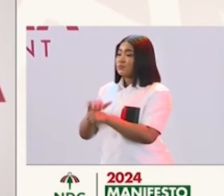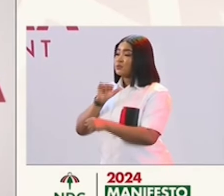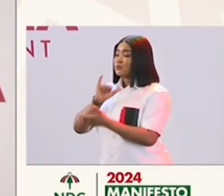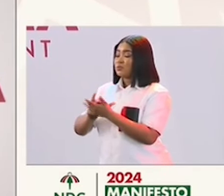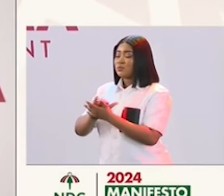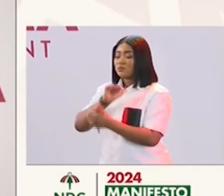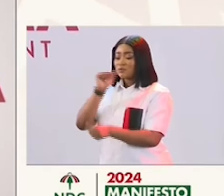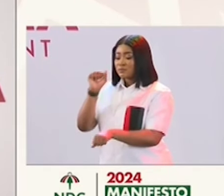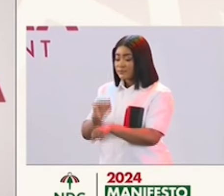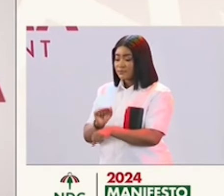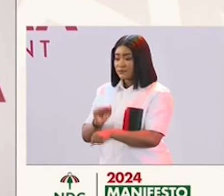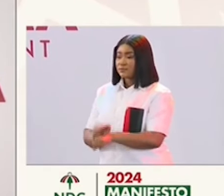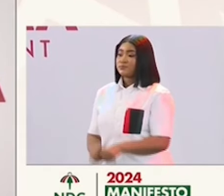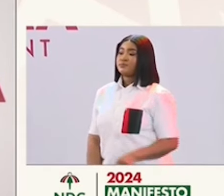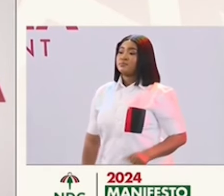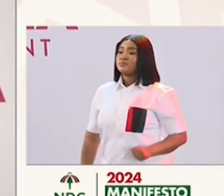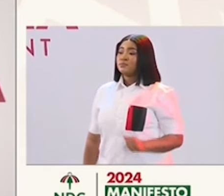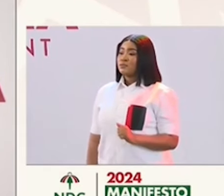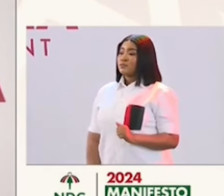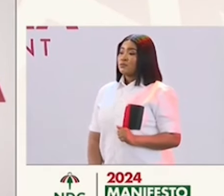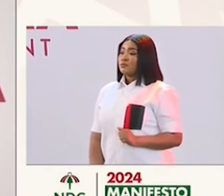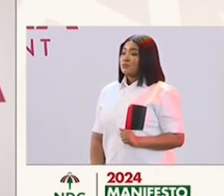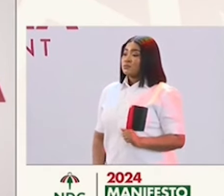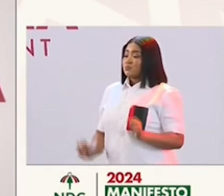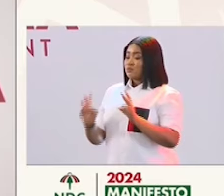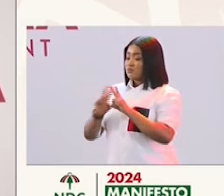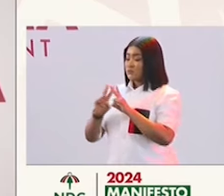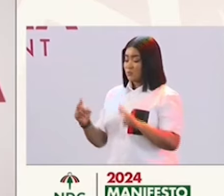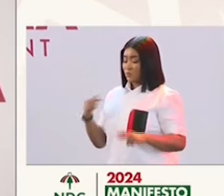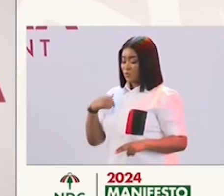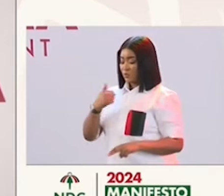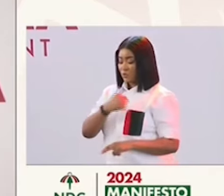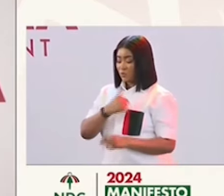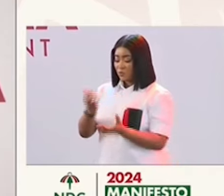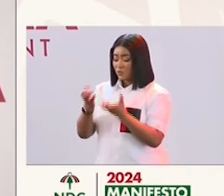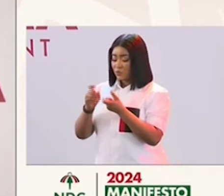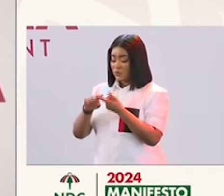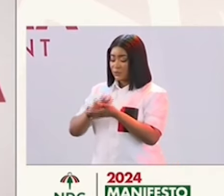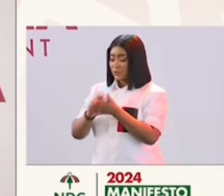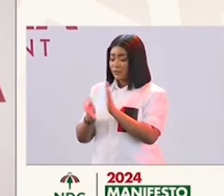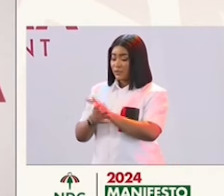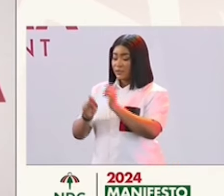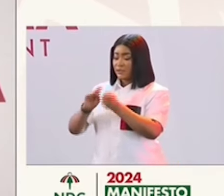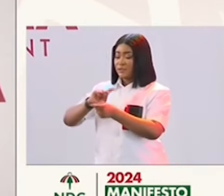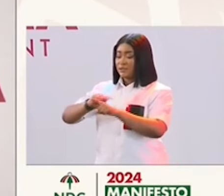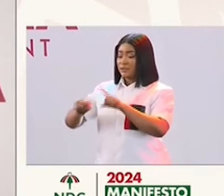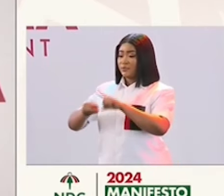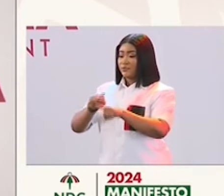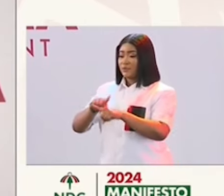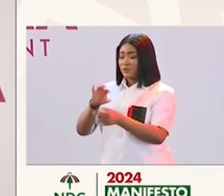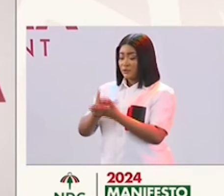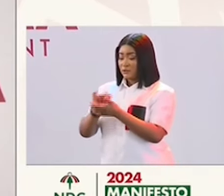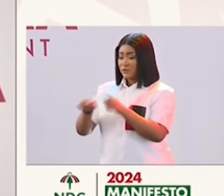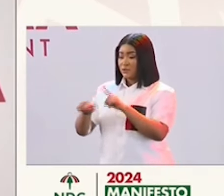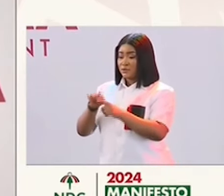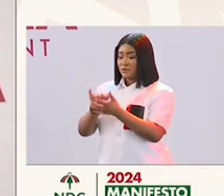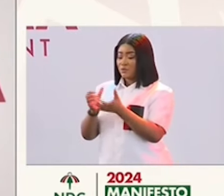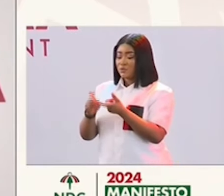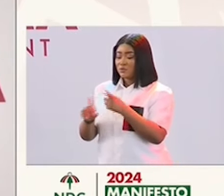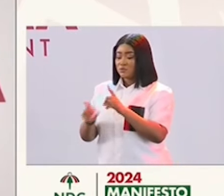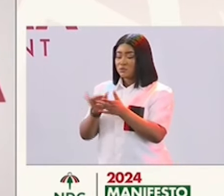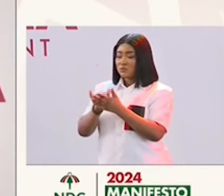Now, so we want to make a difference. And the difference we want to make is our